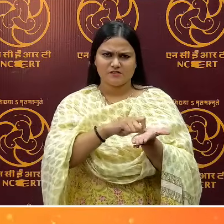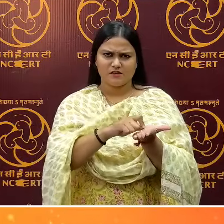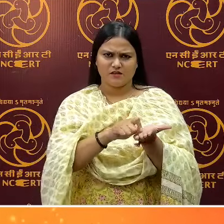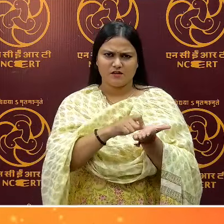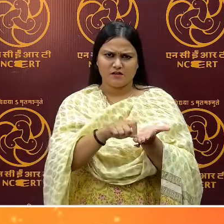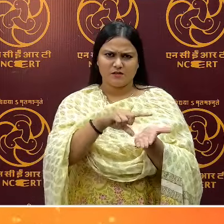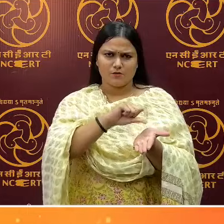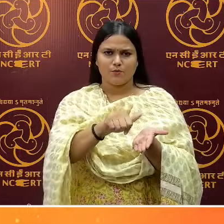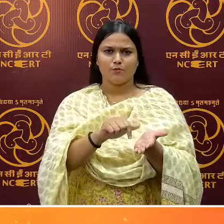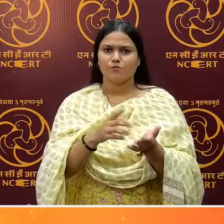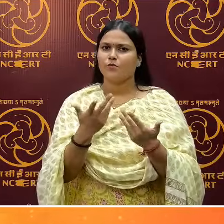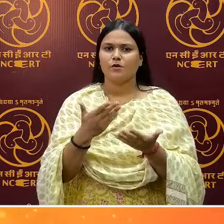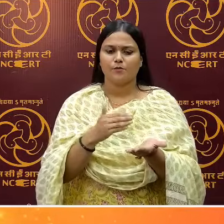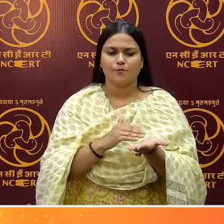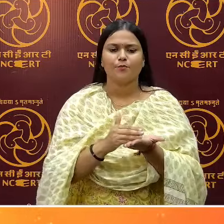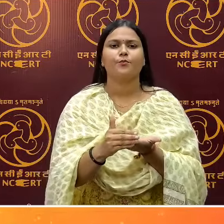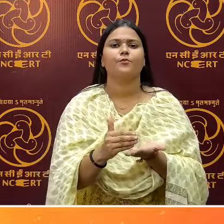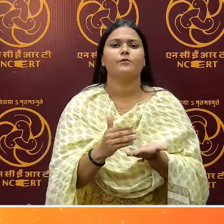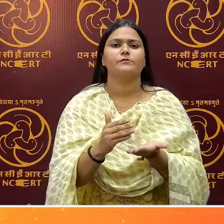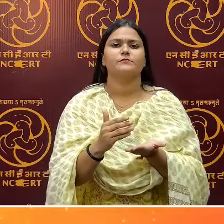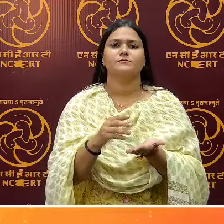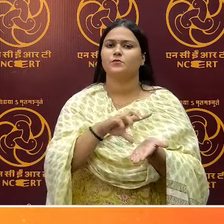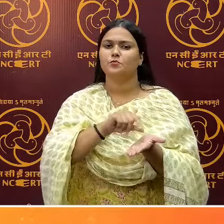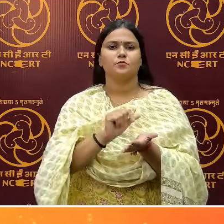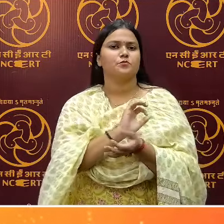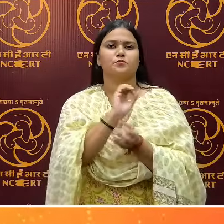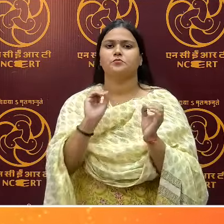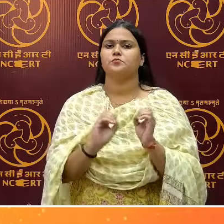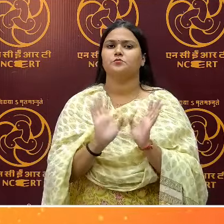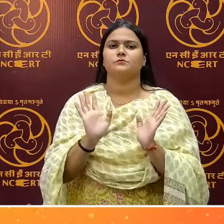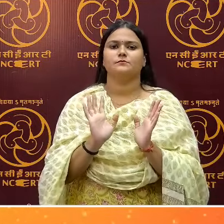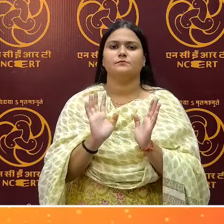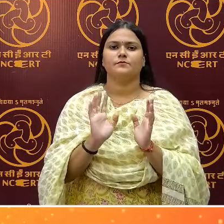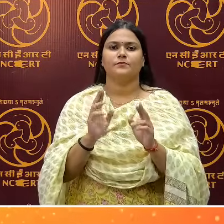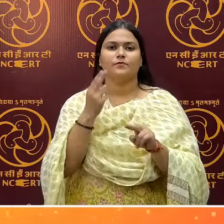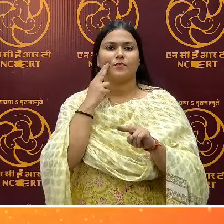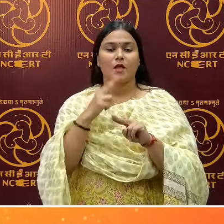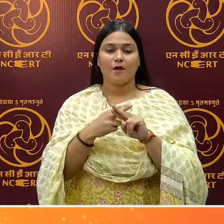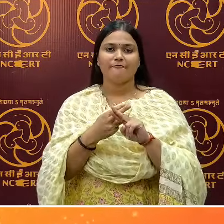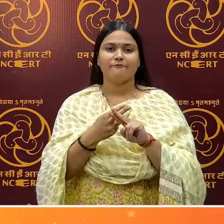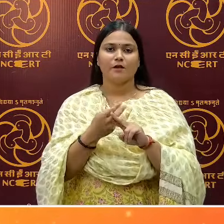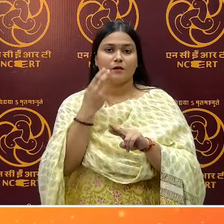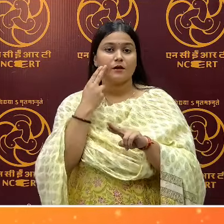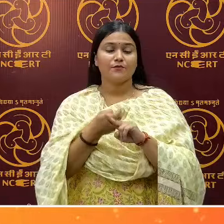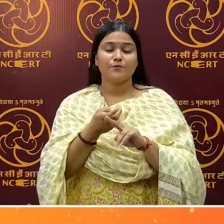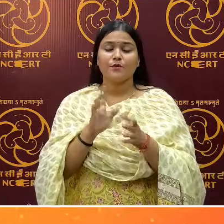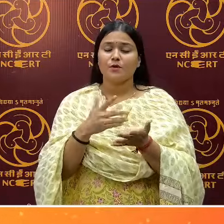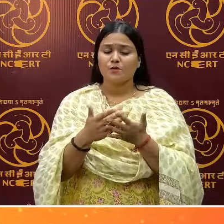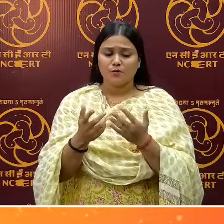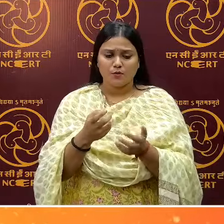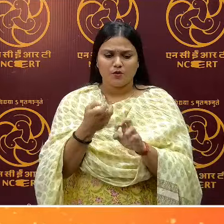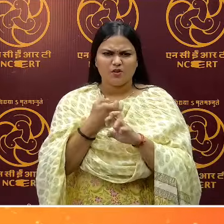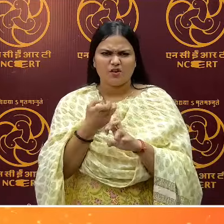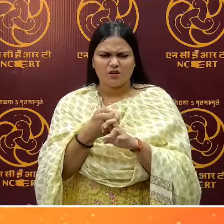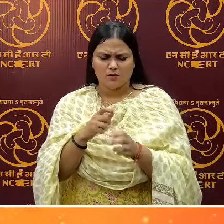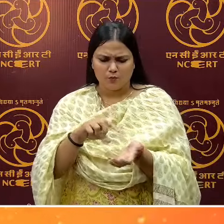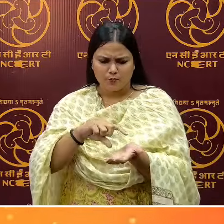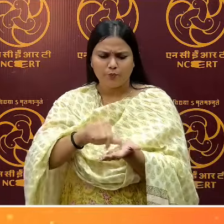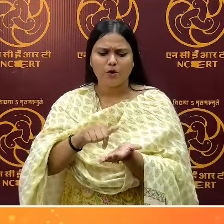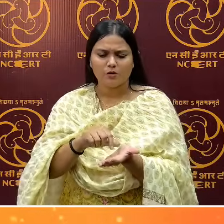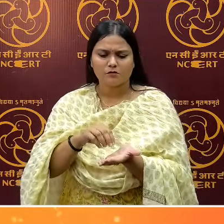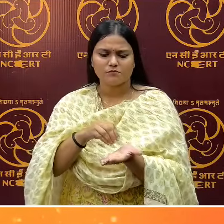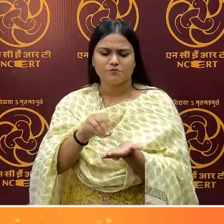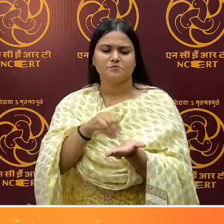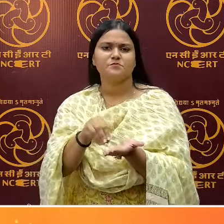It is just sliding, Yeah. right? I try to rotate a stone little bit, but then it shakes and it just